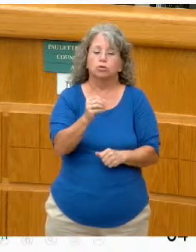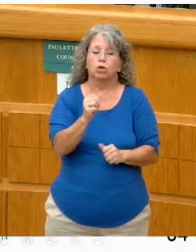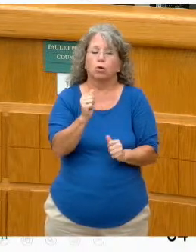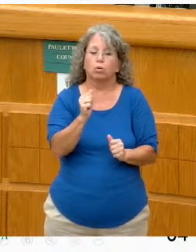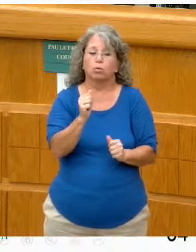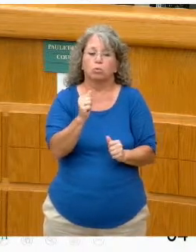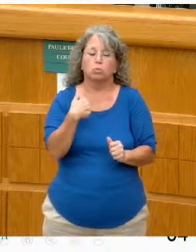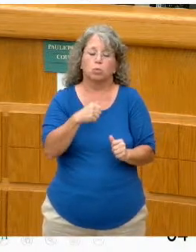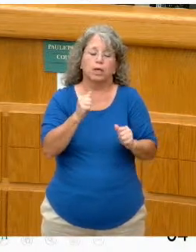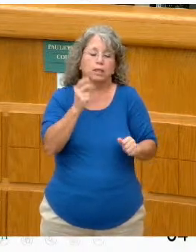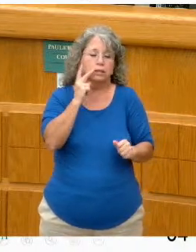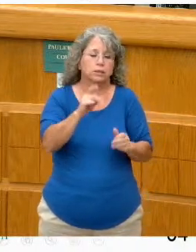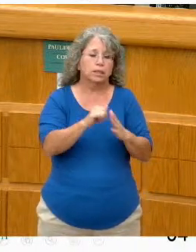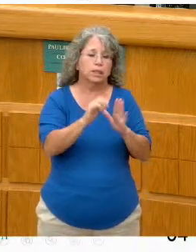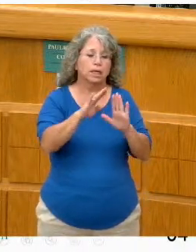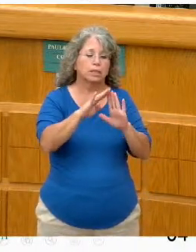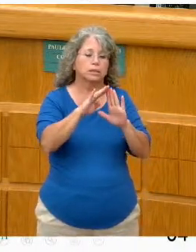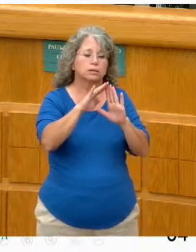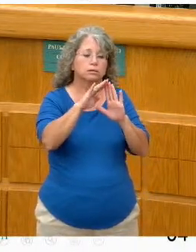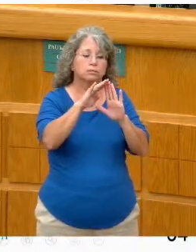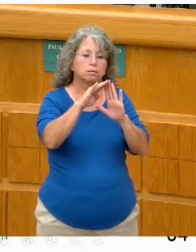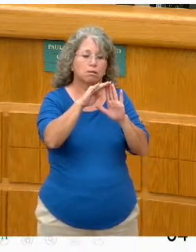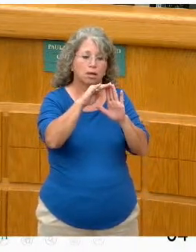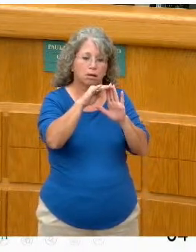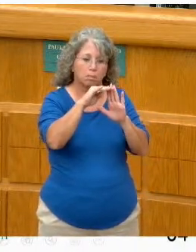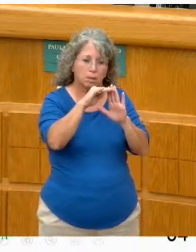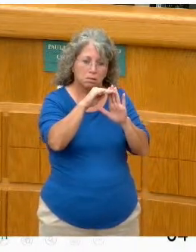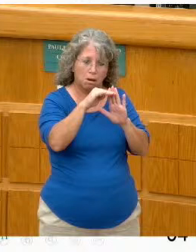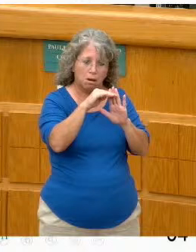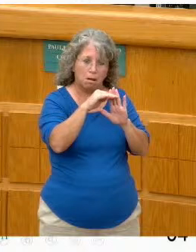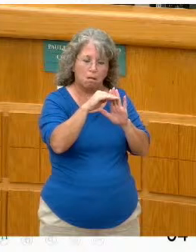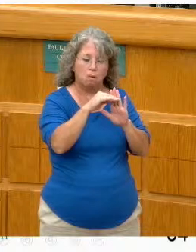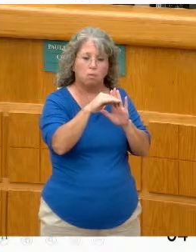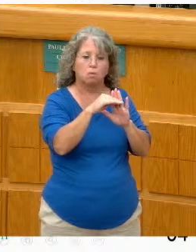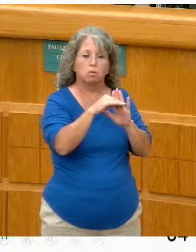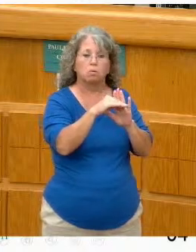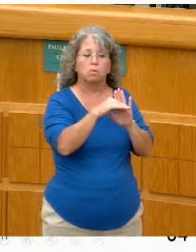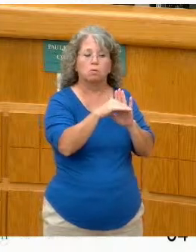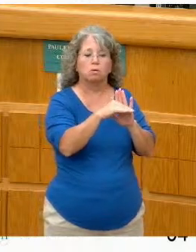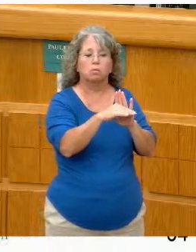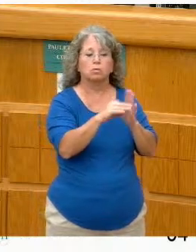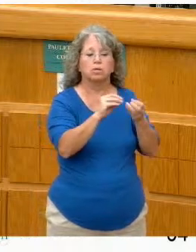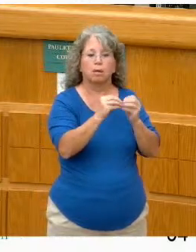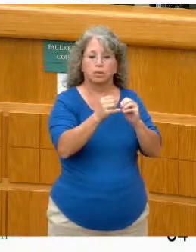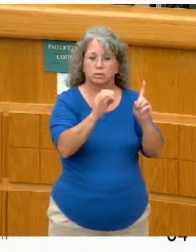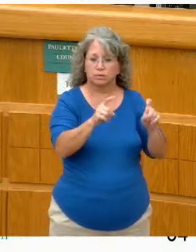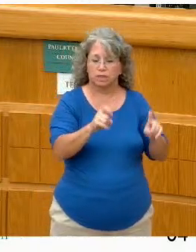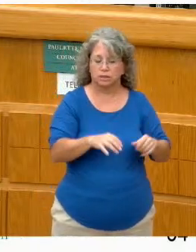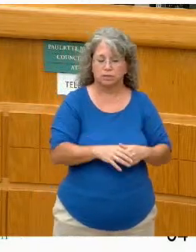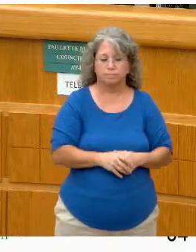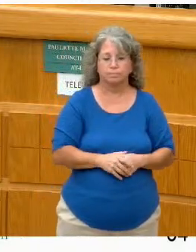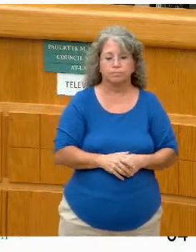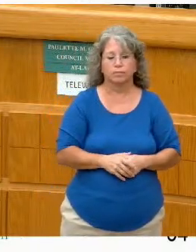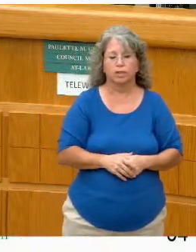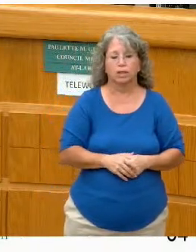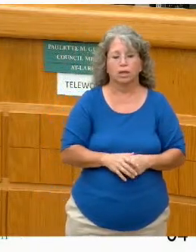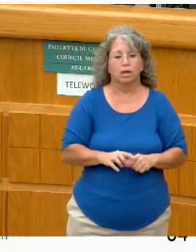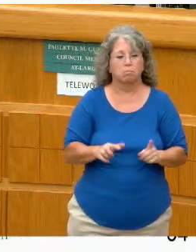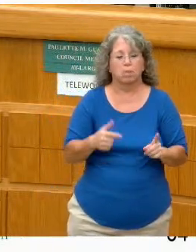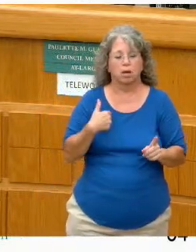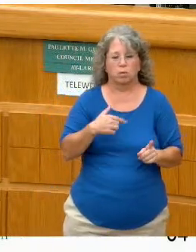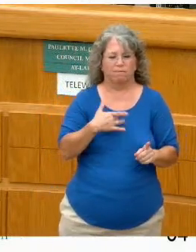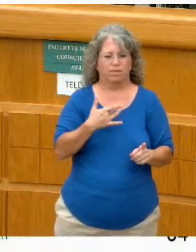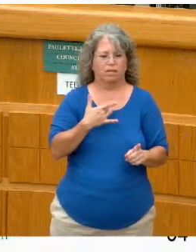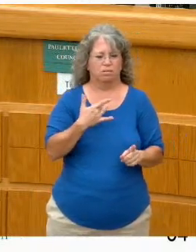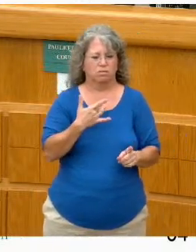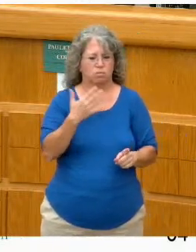off if you look at the data points themselves. And we believe that, for lack of a better reason, the reason why there's less